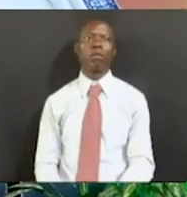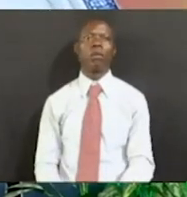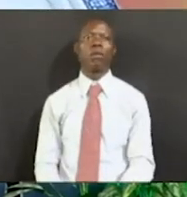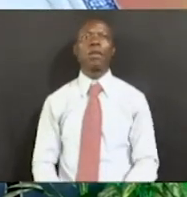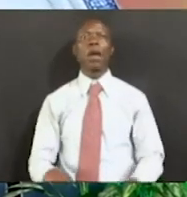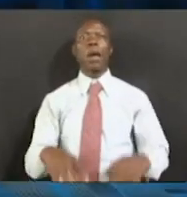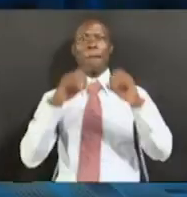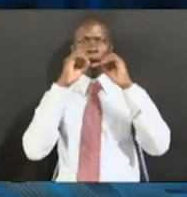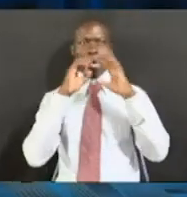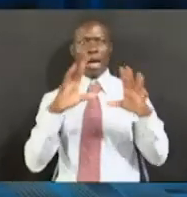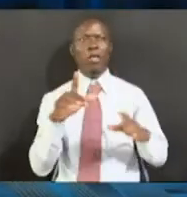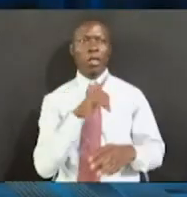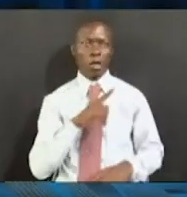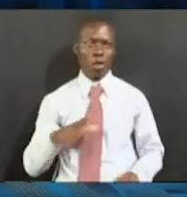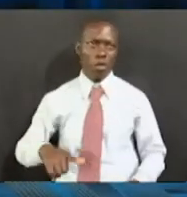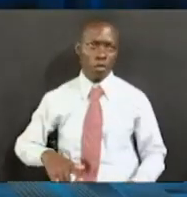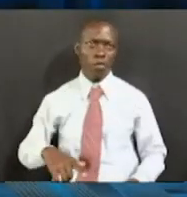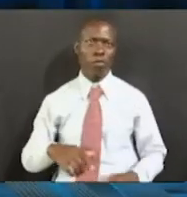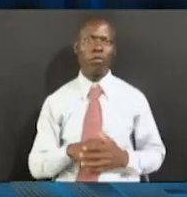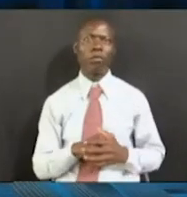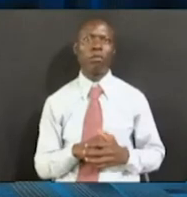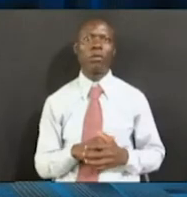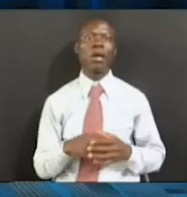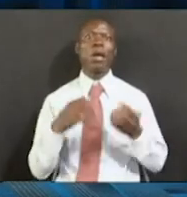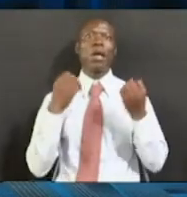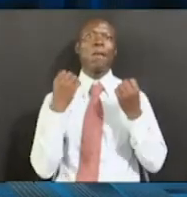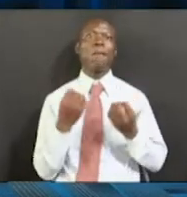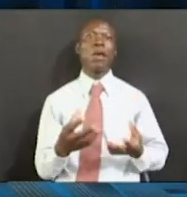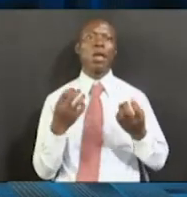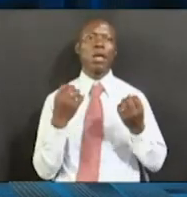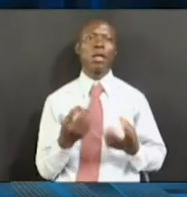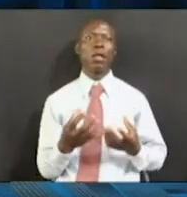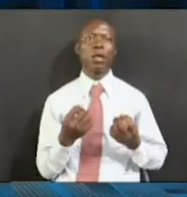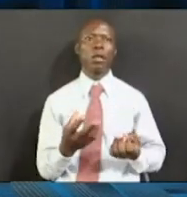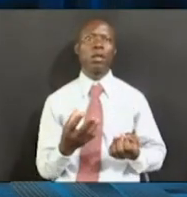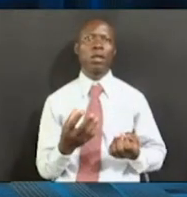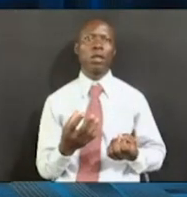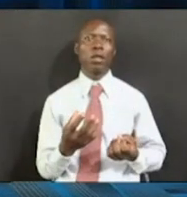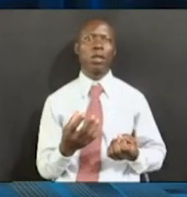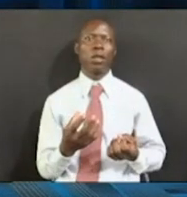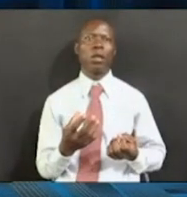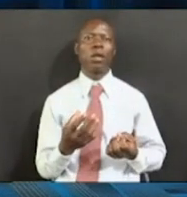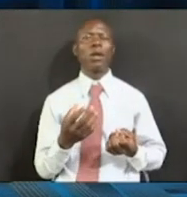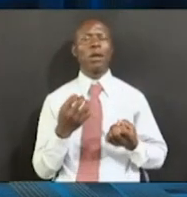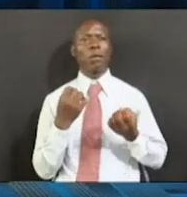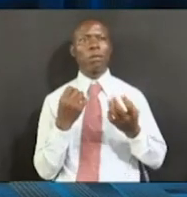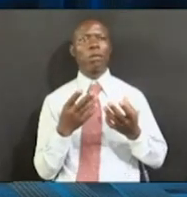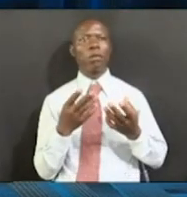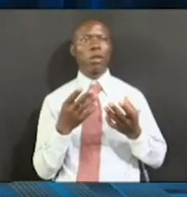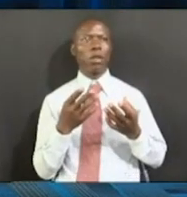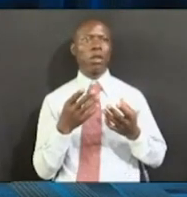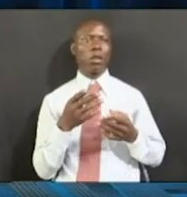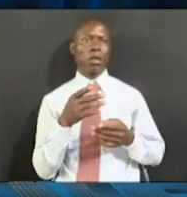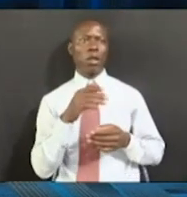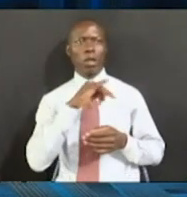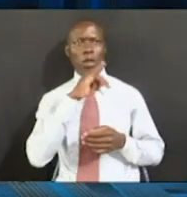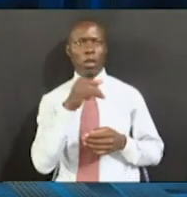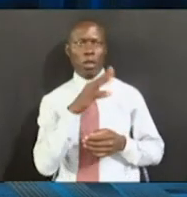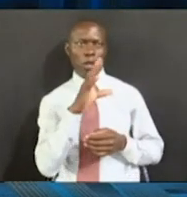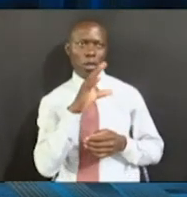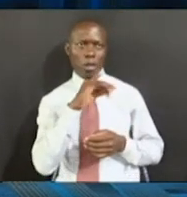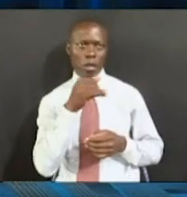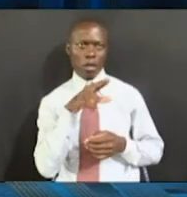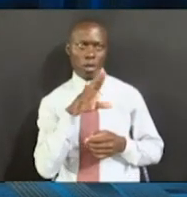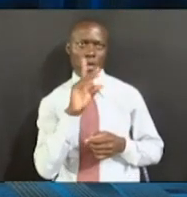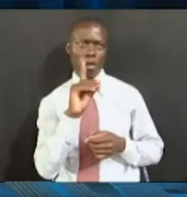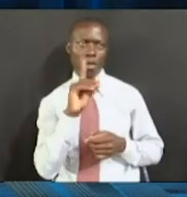Lord. Amen. Many scholars believe that Judges chapter 3 verses 31, when